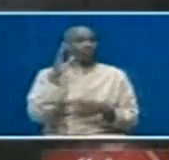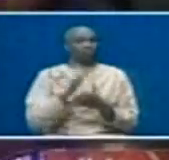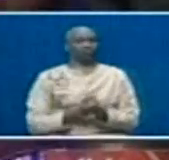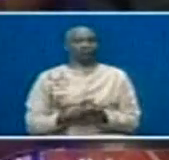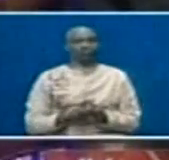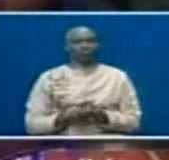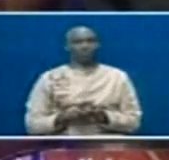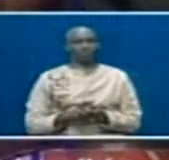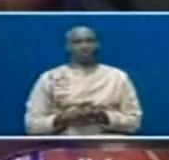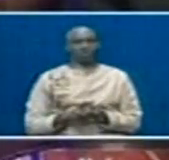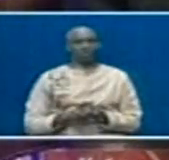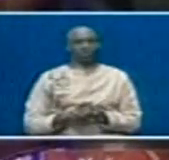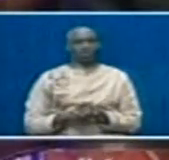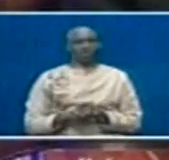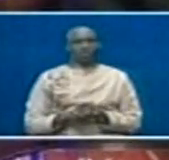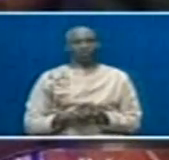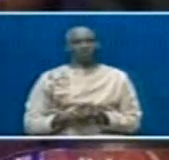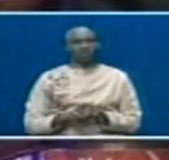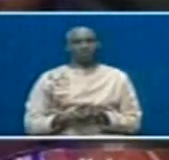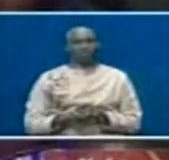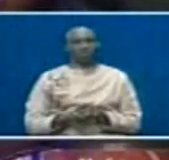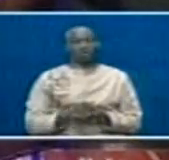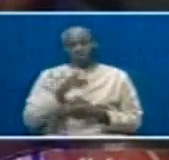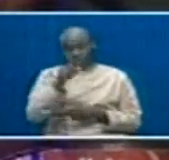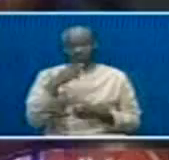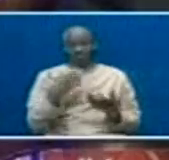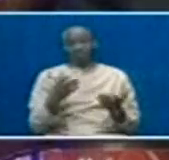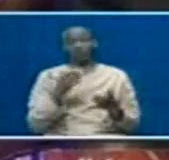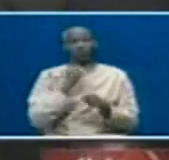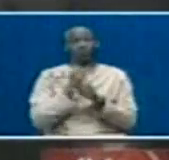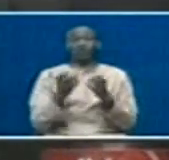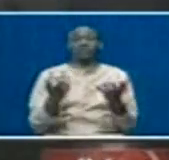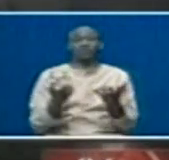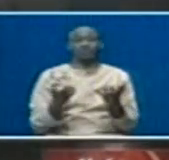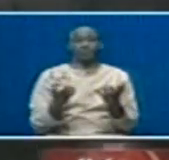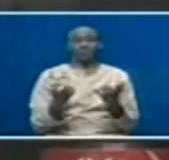How has the news been received in Kibokoni, in the whole area? Well, Ali is a conglomerate. I mean, you know,